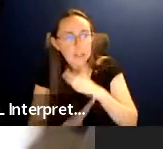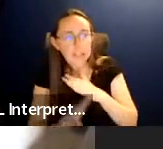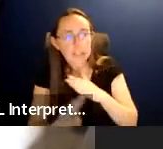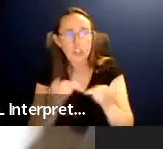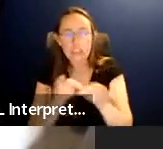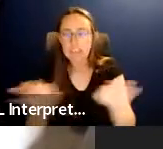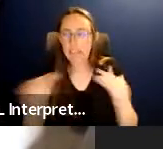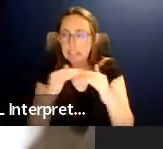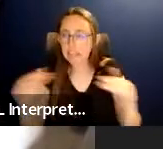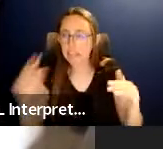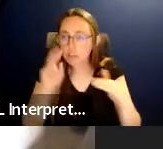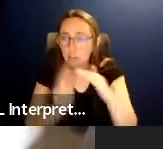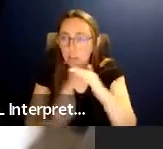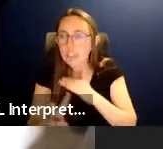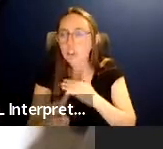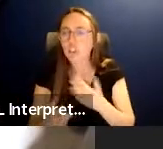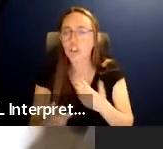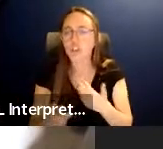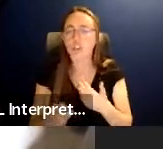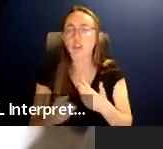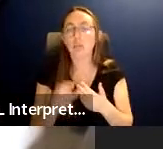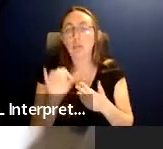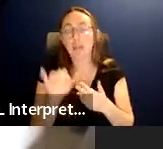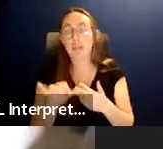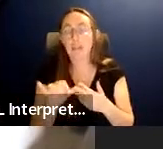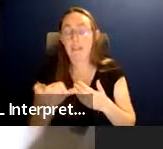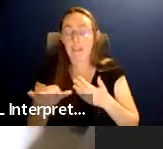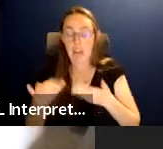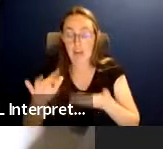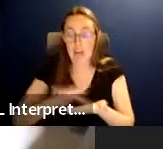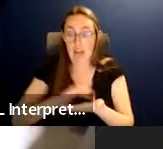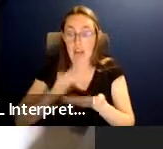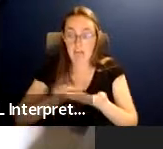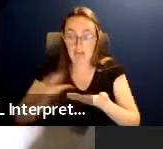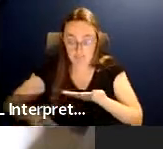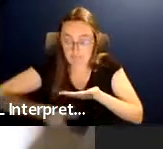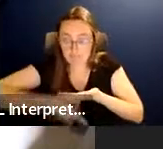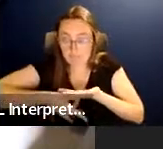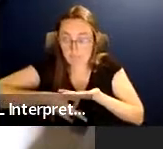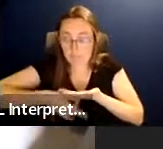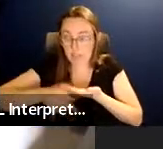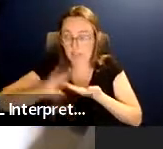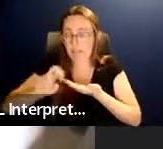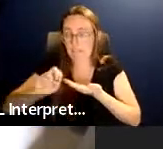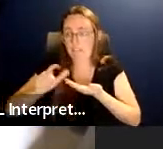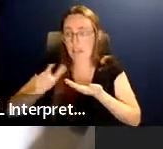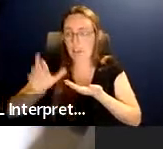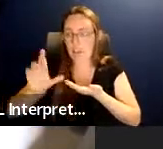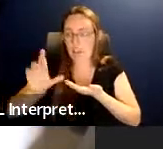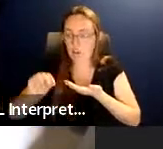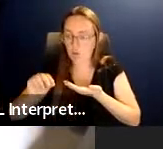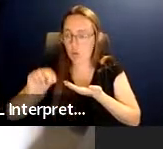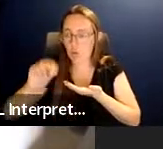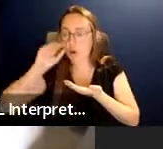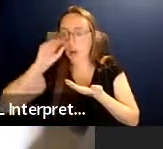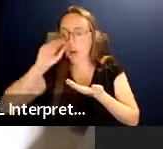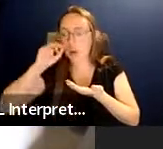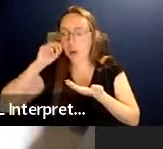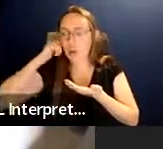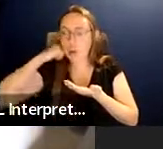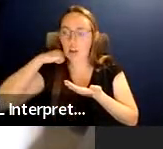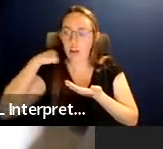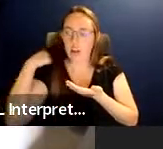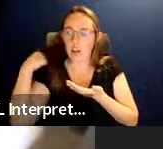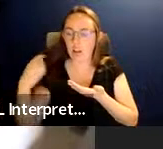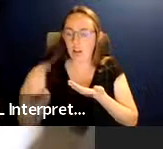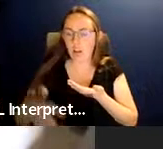I put that interface, the Velcro on the back of the iPad, and then mounted it onto the center board, and then mounted the center board to